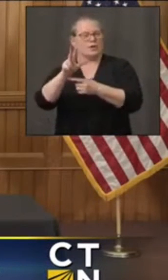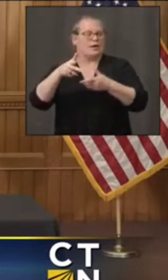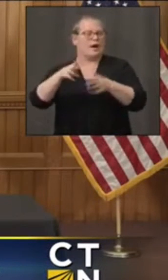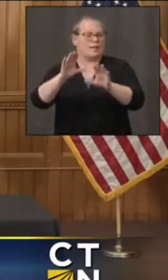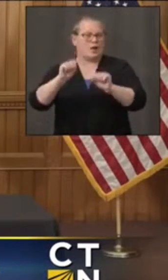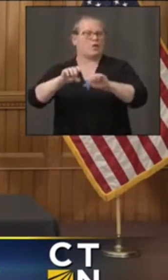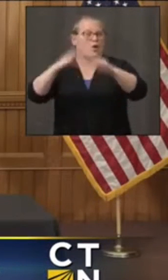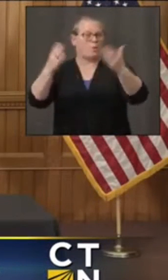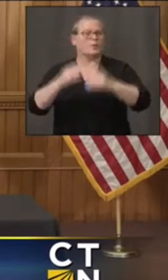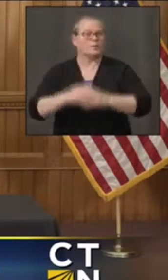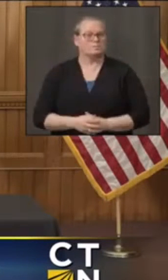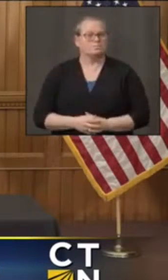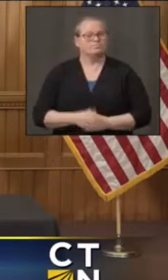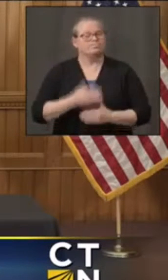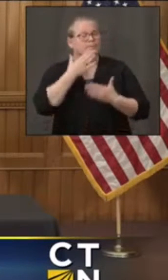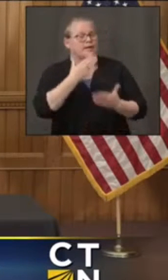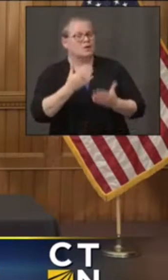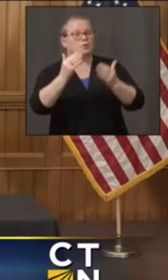Fox 61.